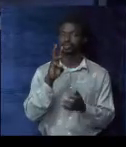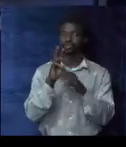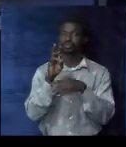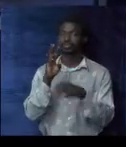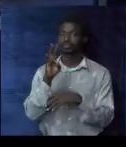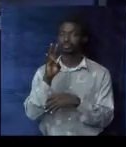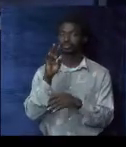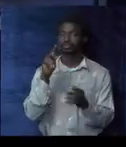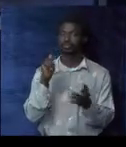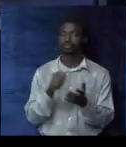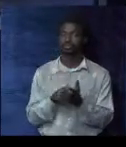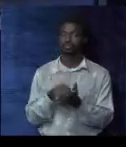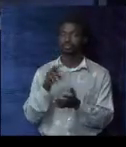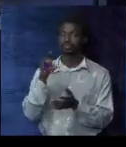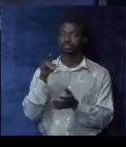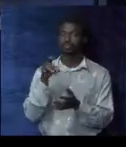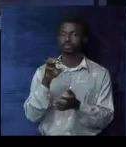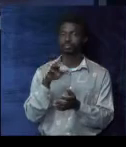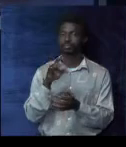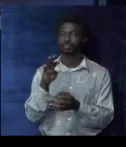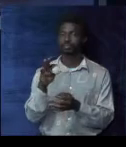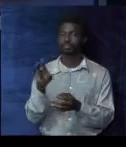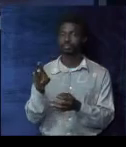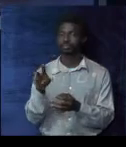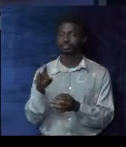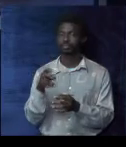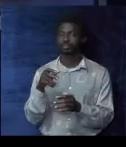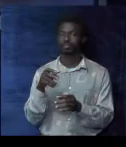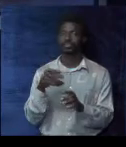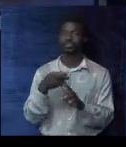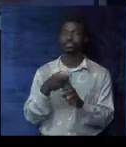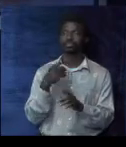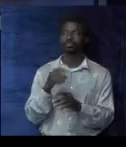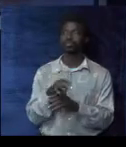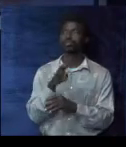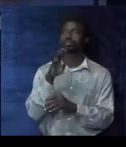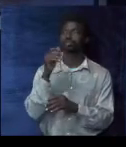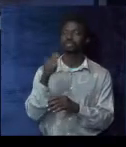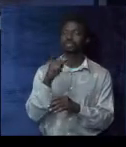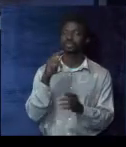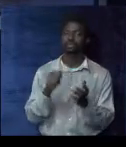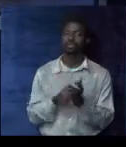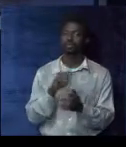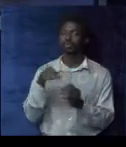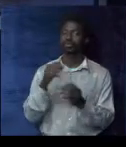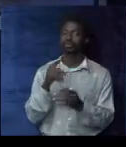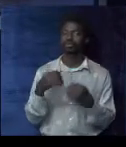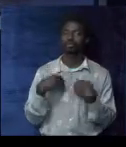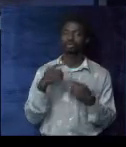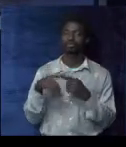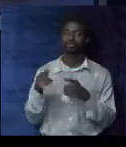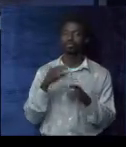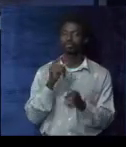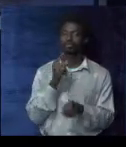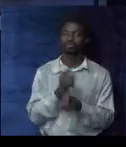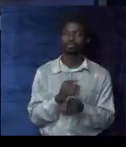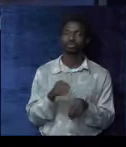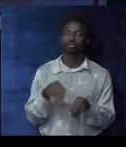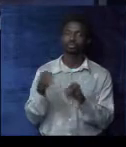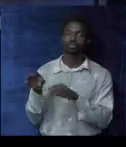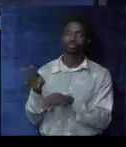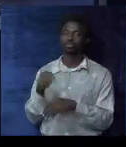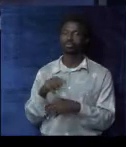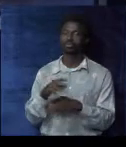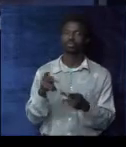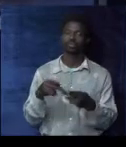subtract 7,842 from 10,000. Now, big number. Don't bother writing anything. All you have to do is just